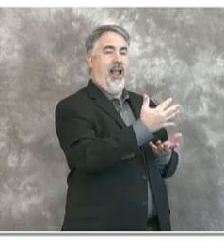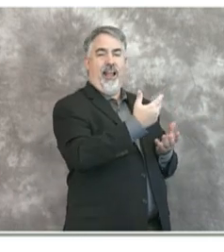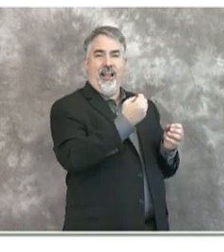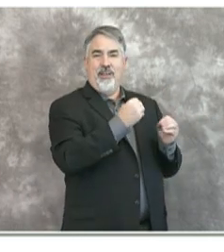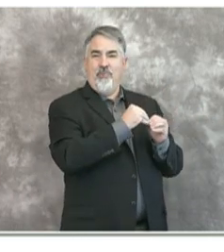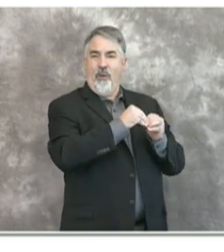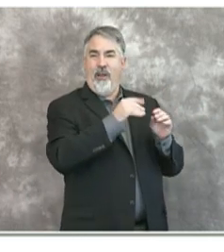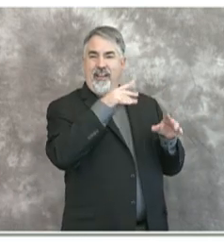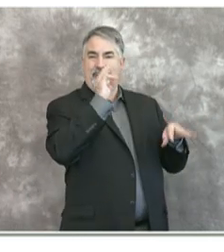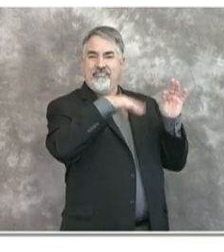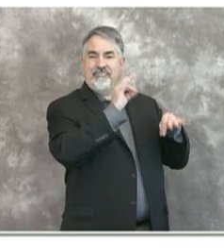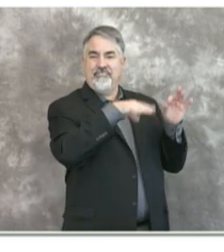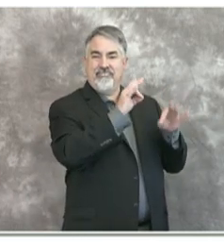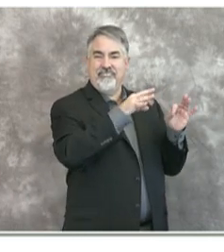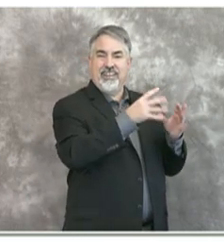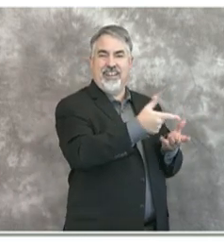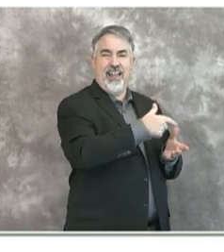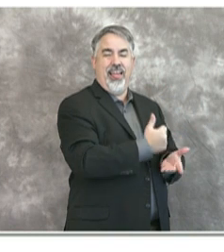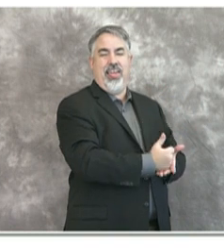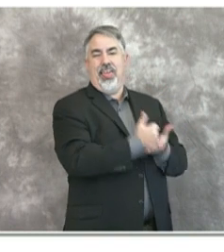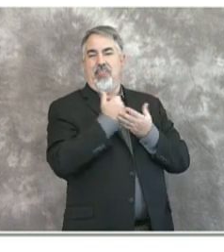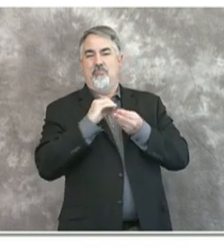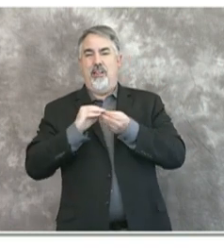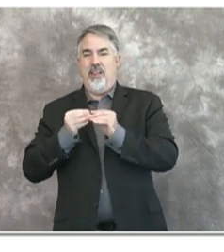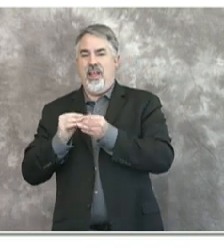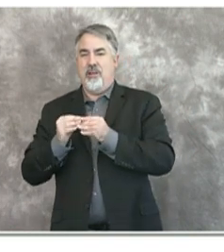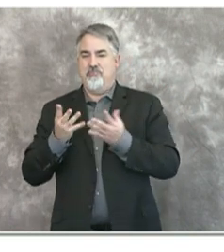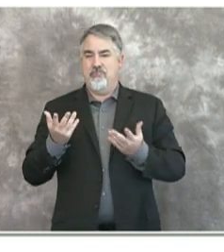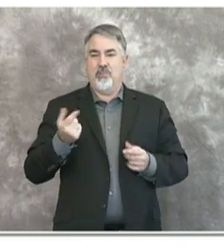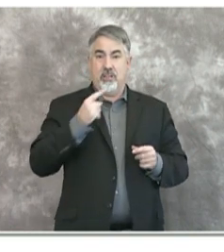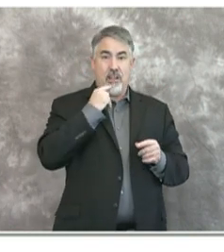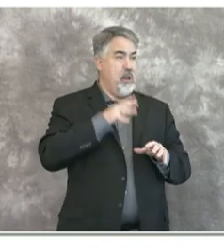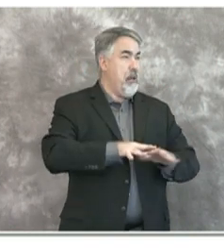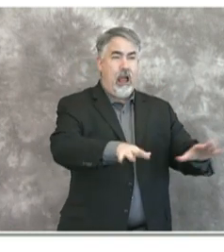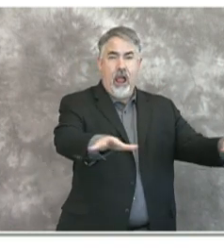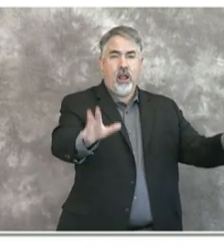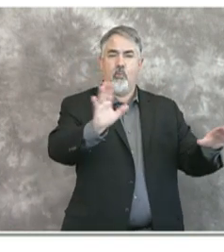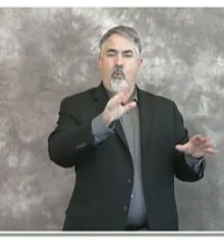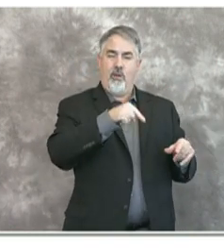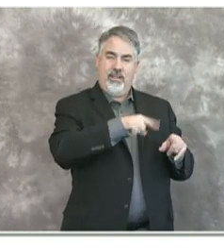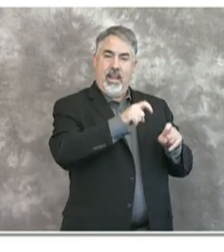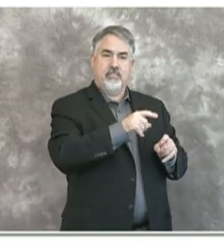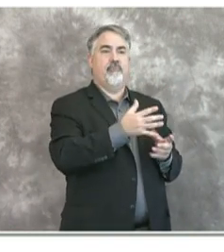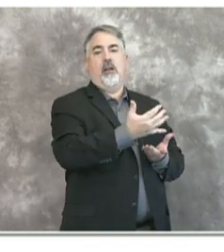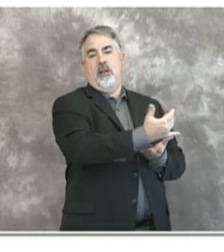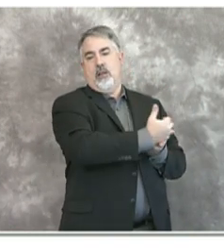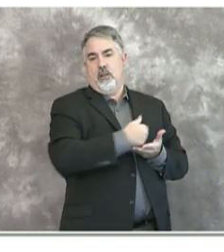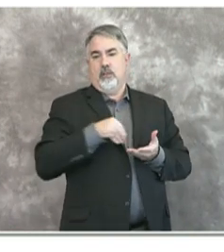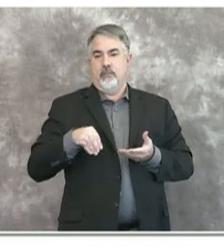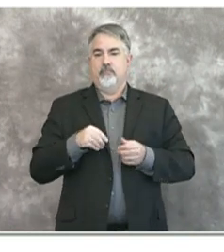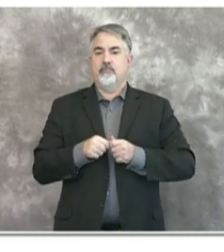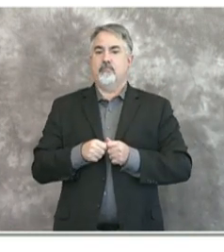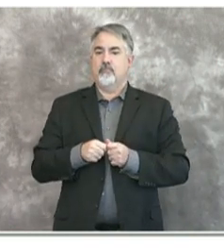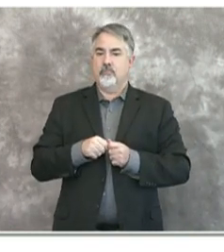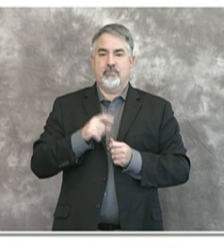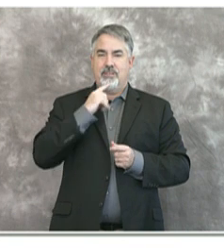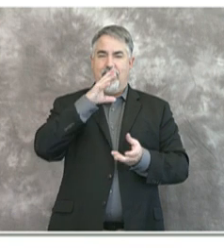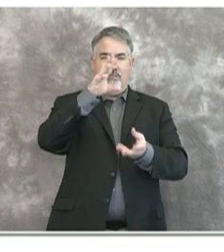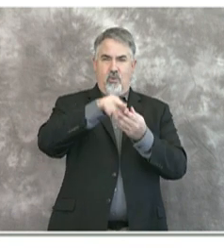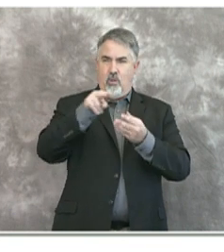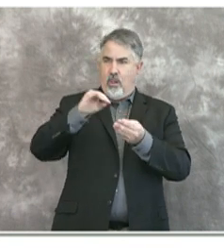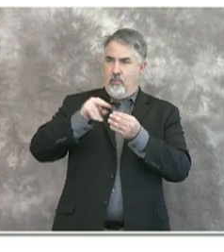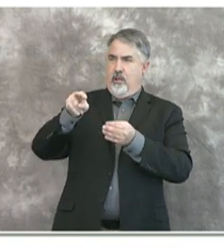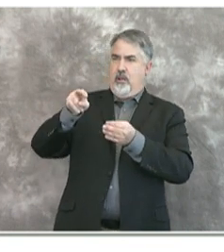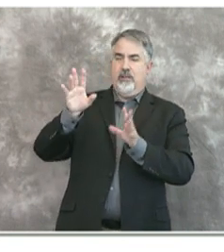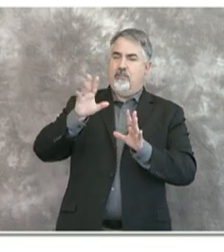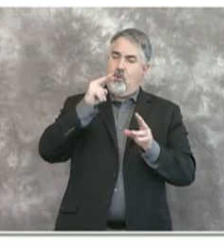we emphasize and stress that you have to look at the percentage of positive tests and not the total number of positive